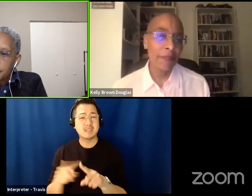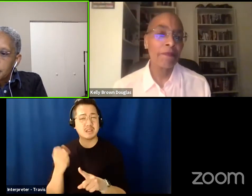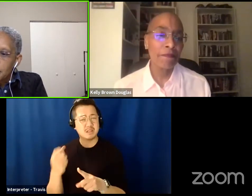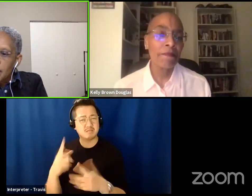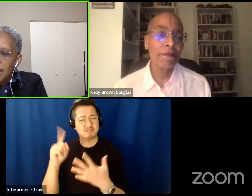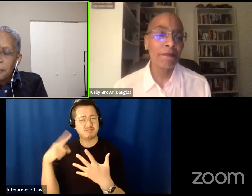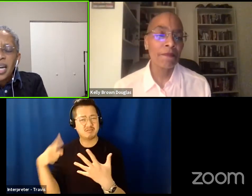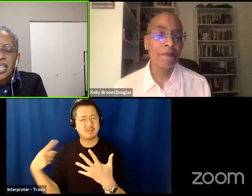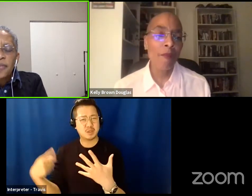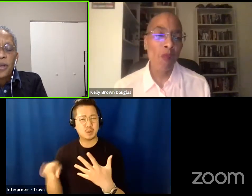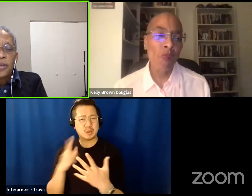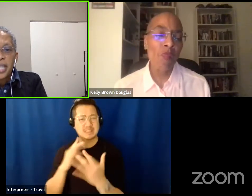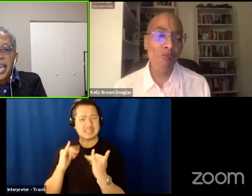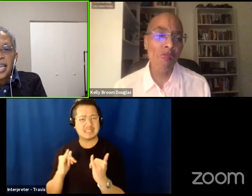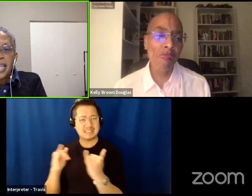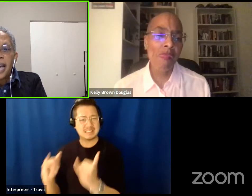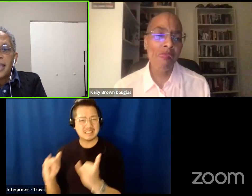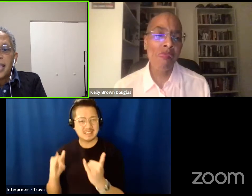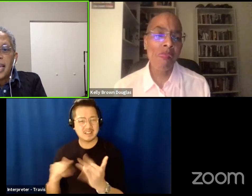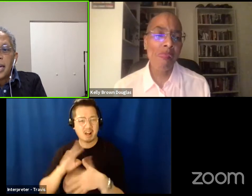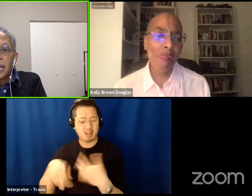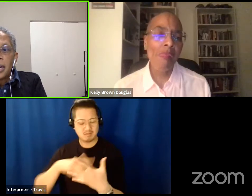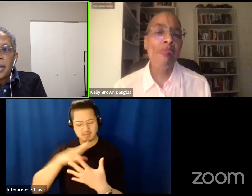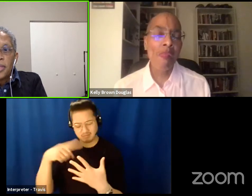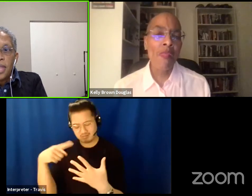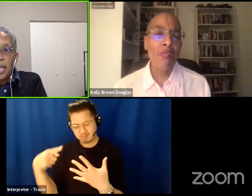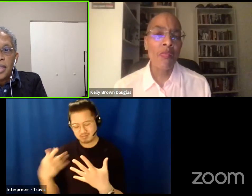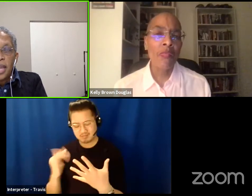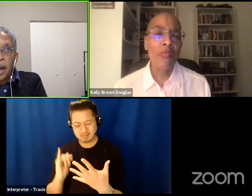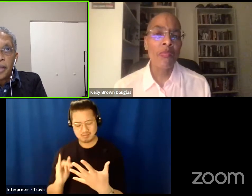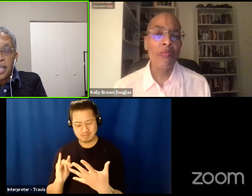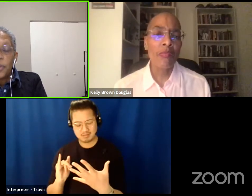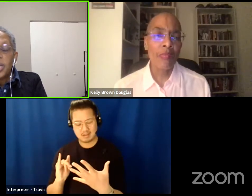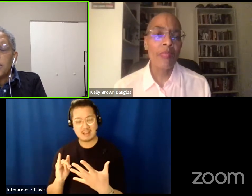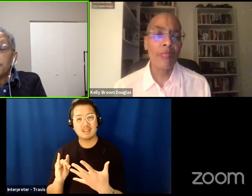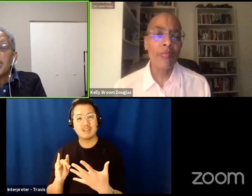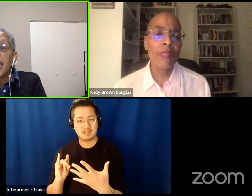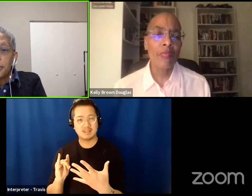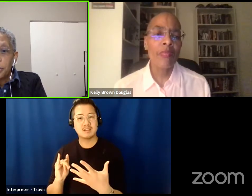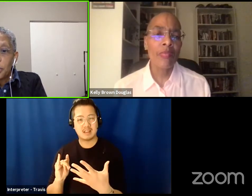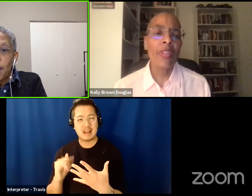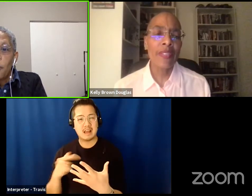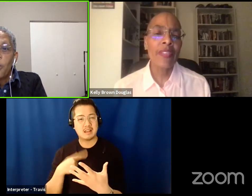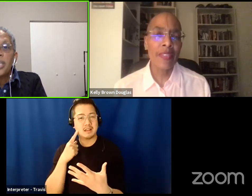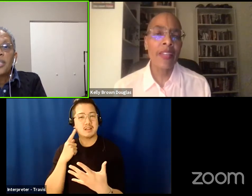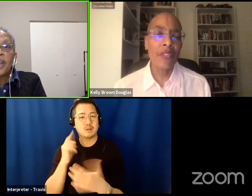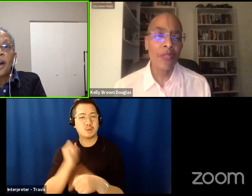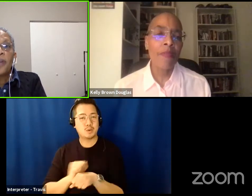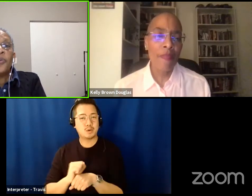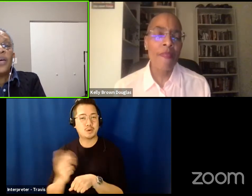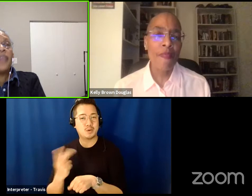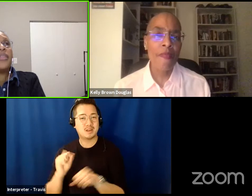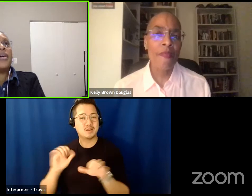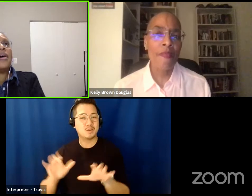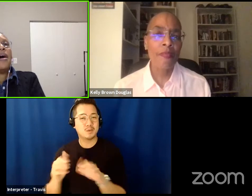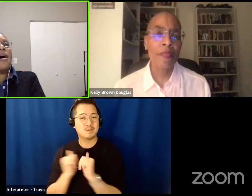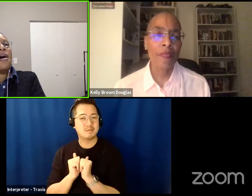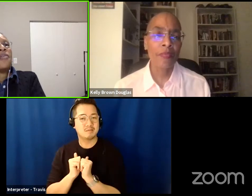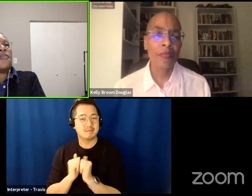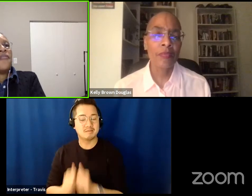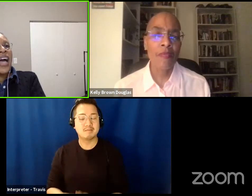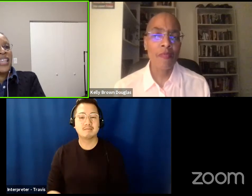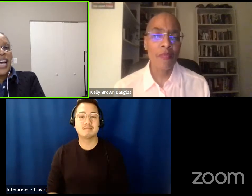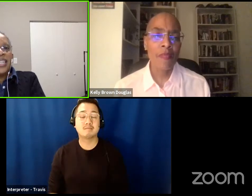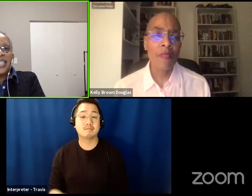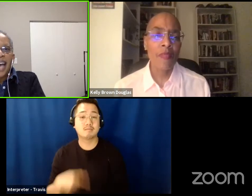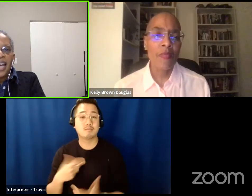Yeah. And because of those things, I think there are things we can do together. So I wanna start with